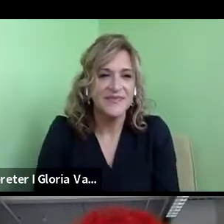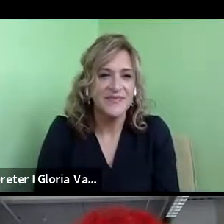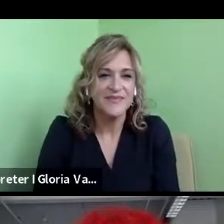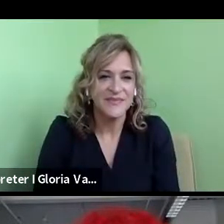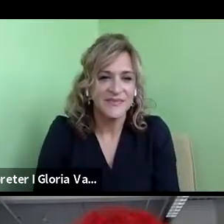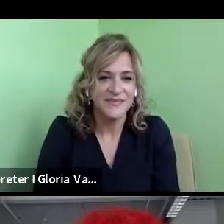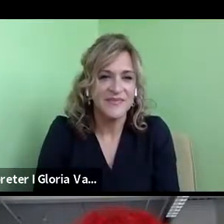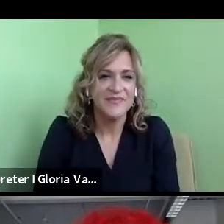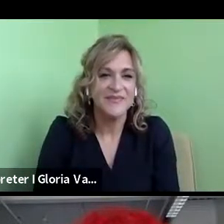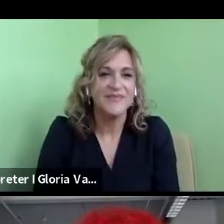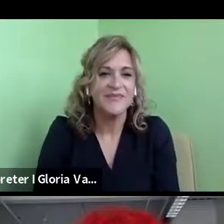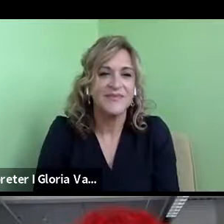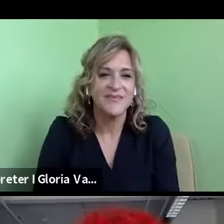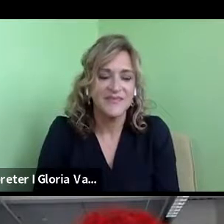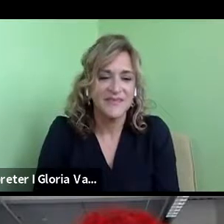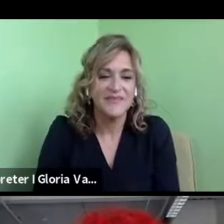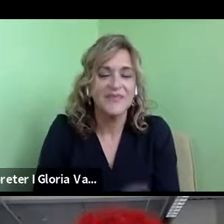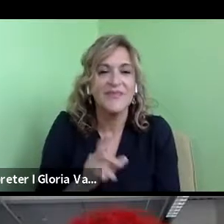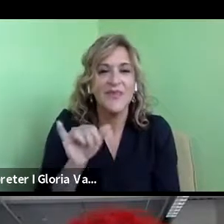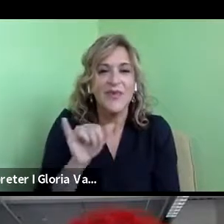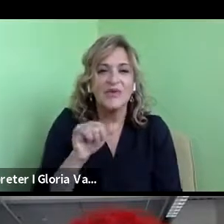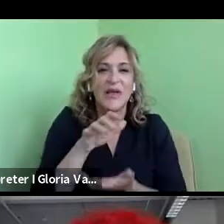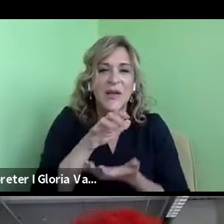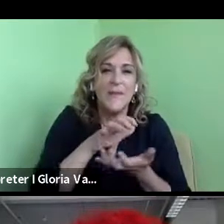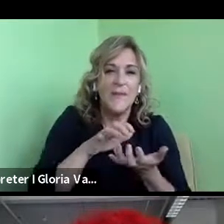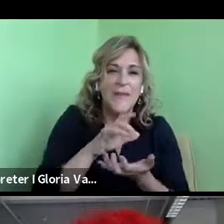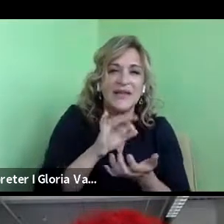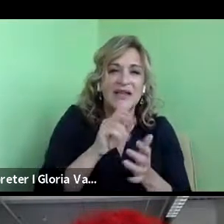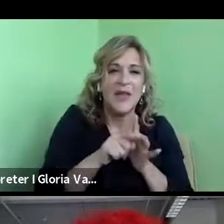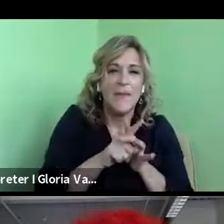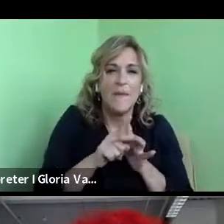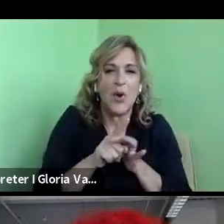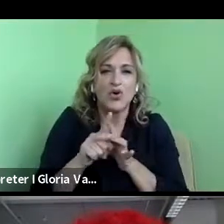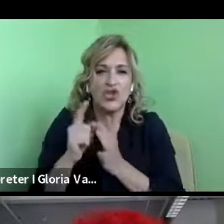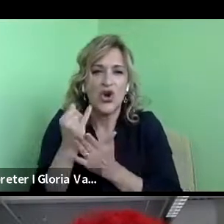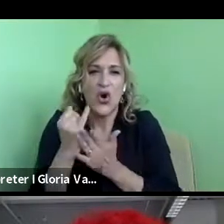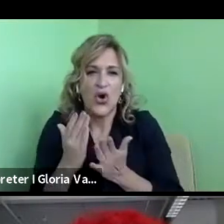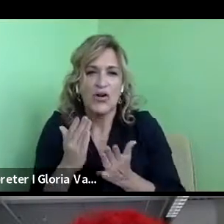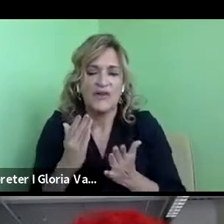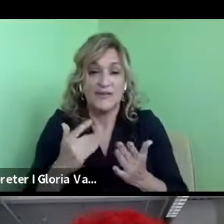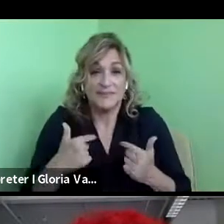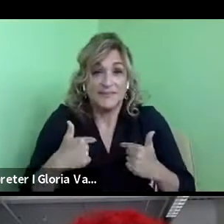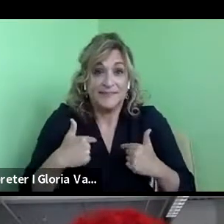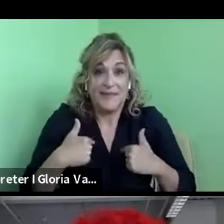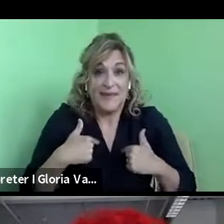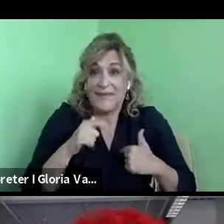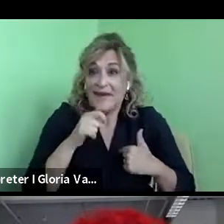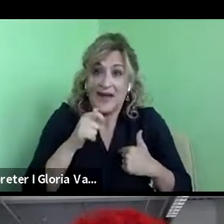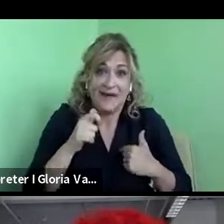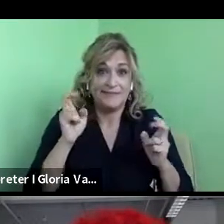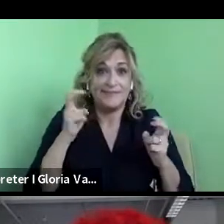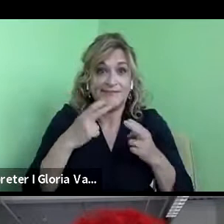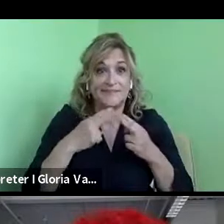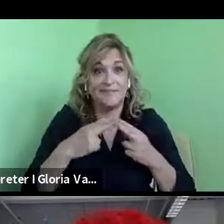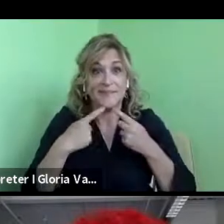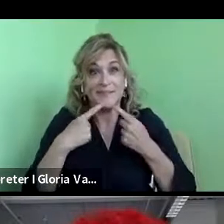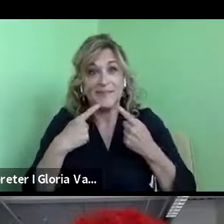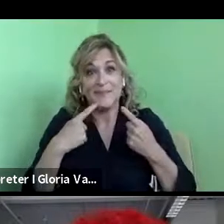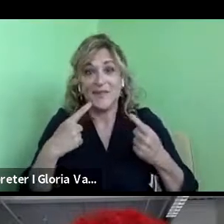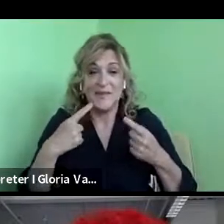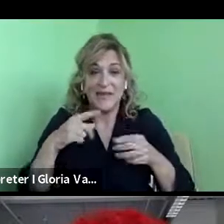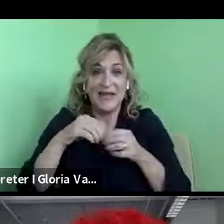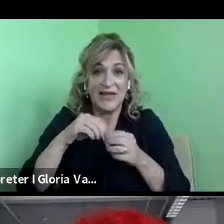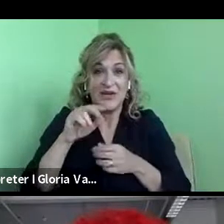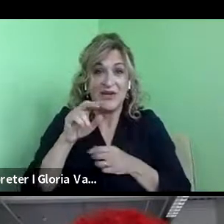you know, this mix of like emerging artists. I'm not a big fish in New York City, you know, so I'm not associated with